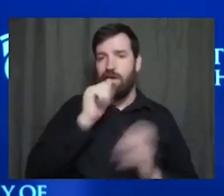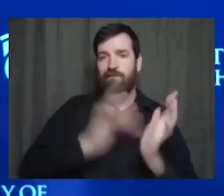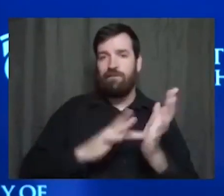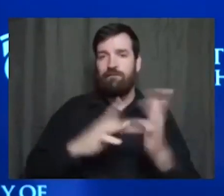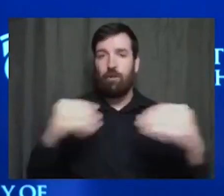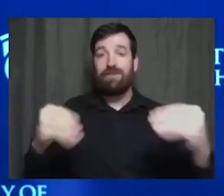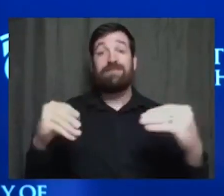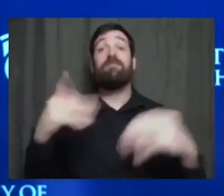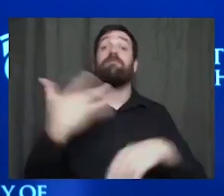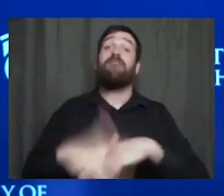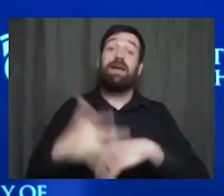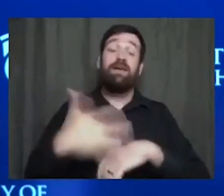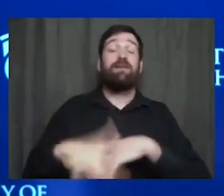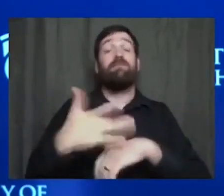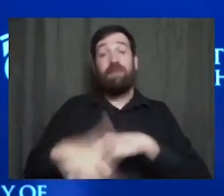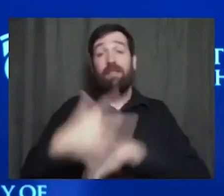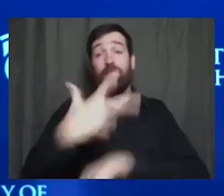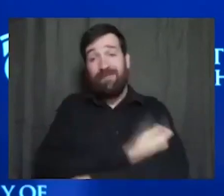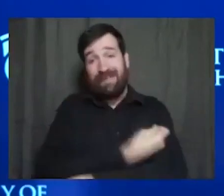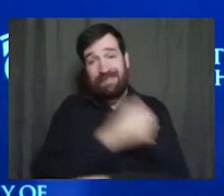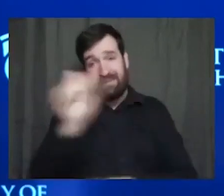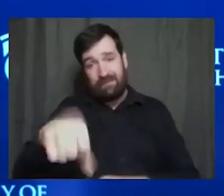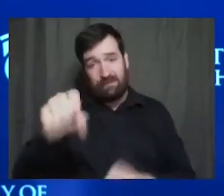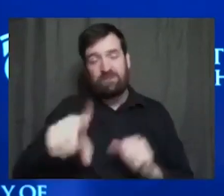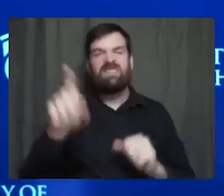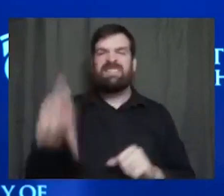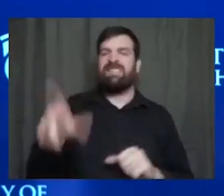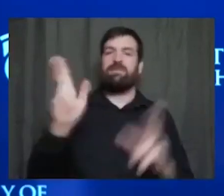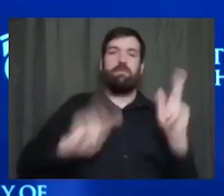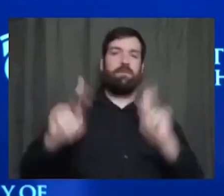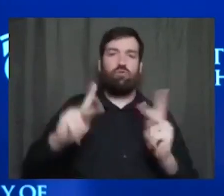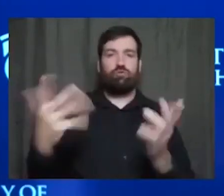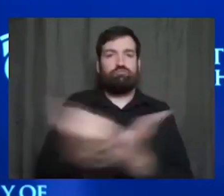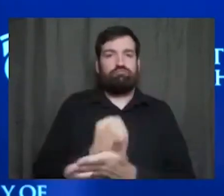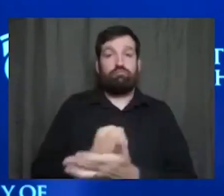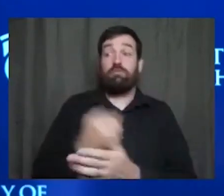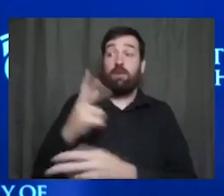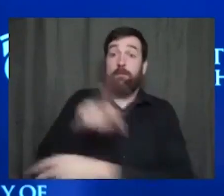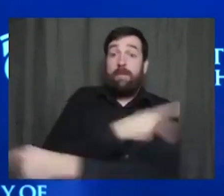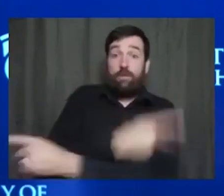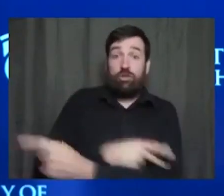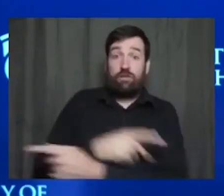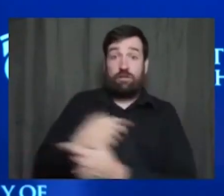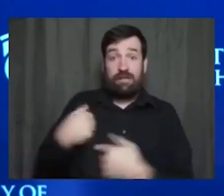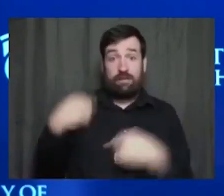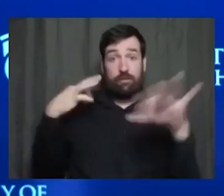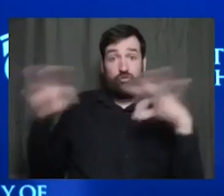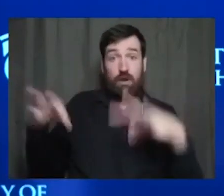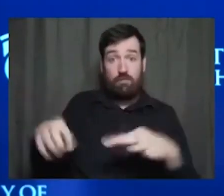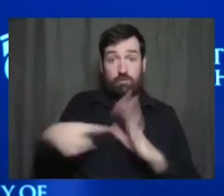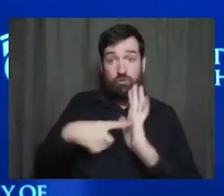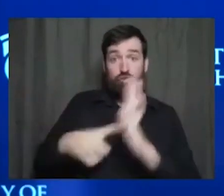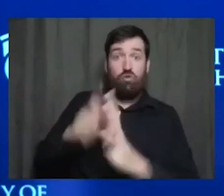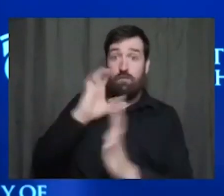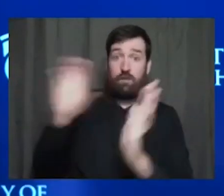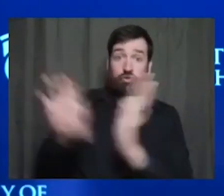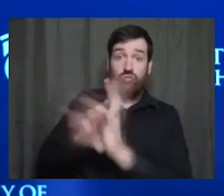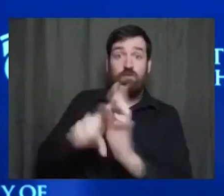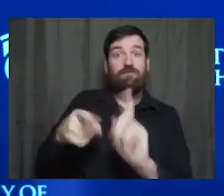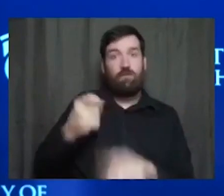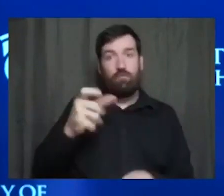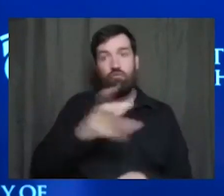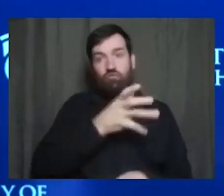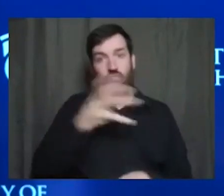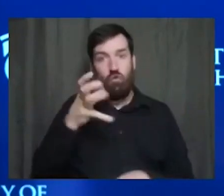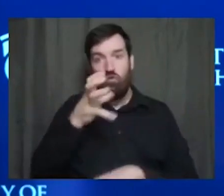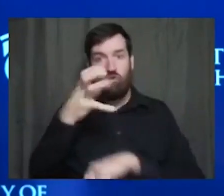We just need the uptake of that vaccine. The patient that I described and we showed pictures of from a rural county where uptake of the